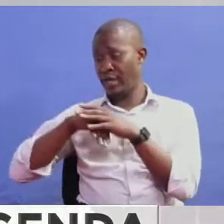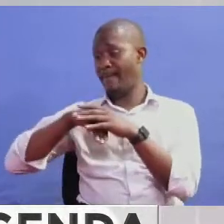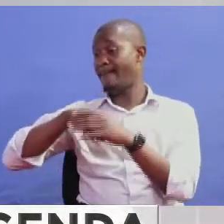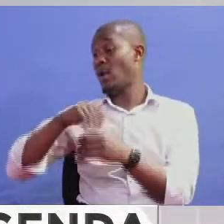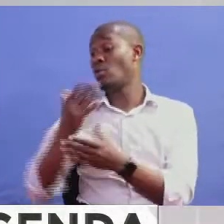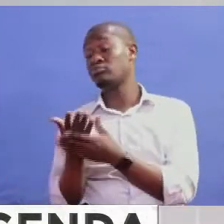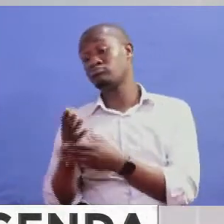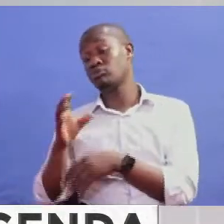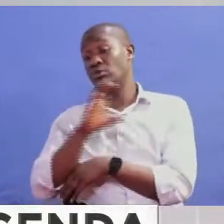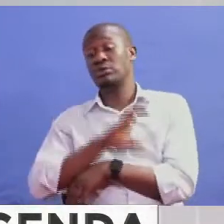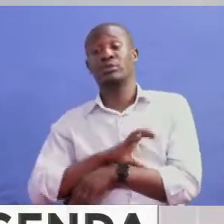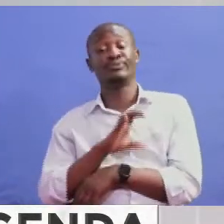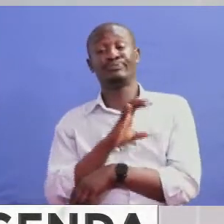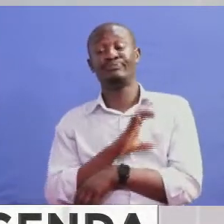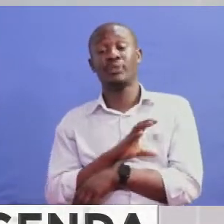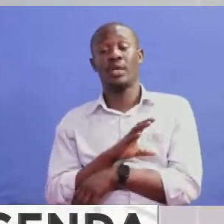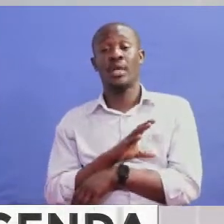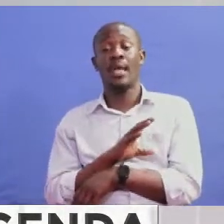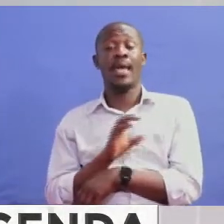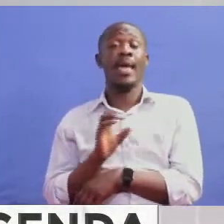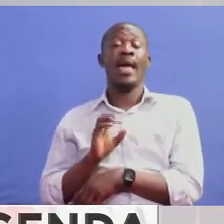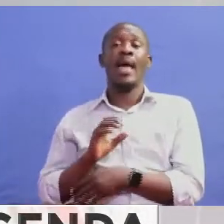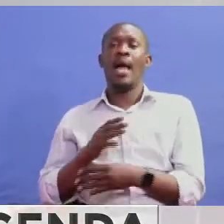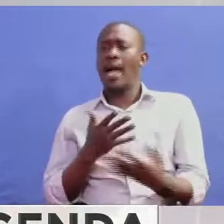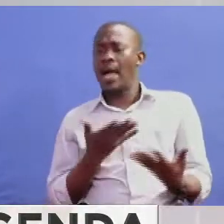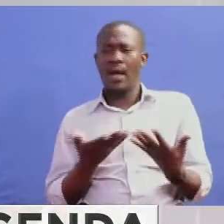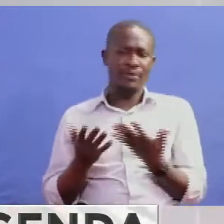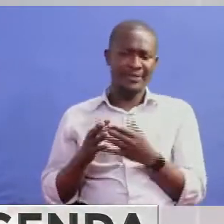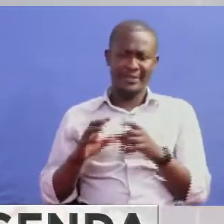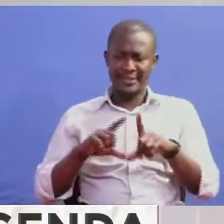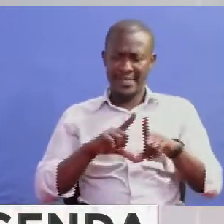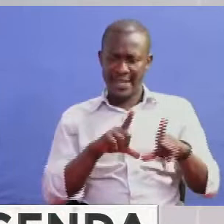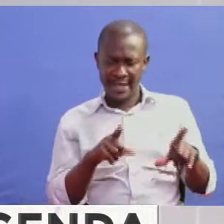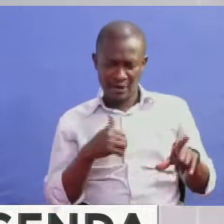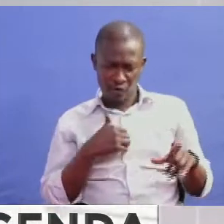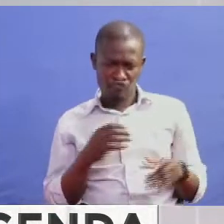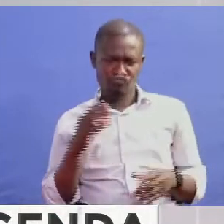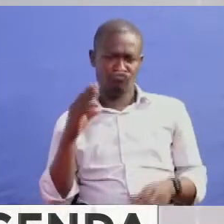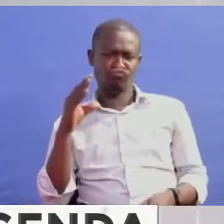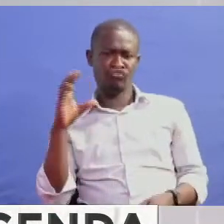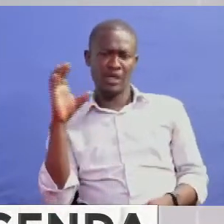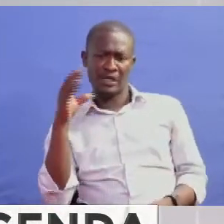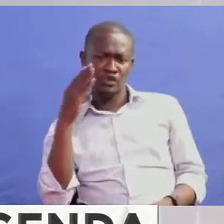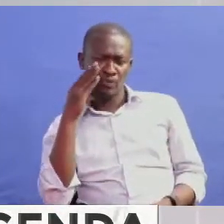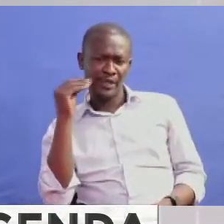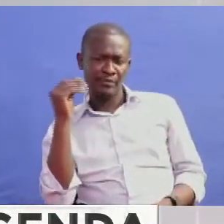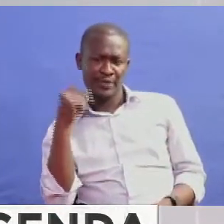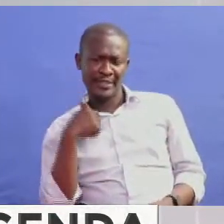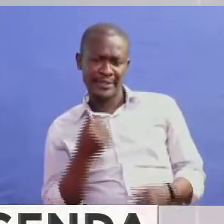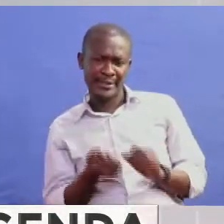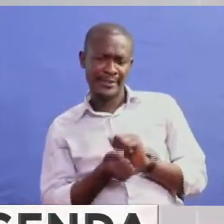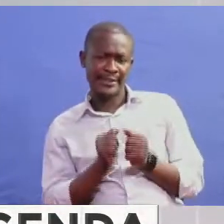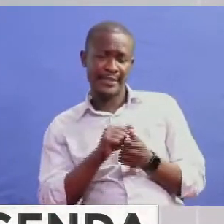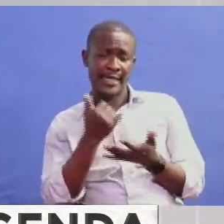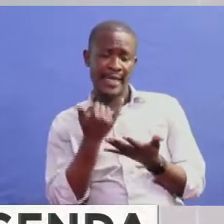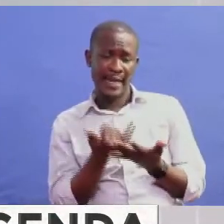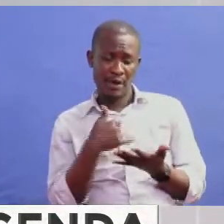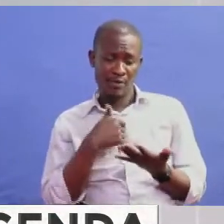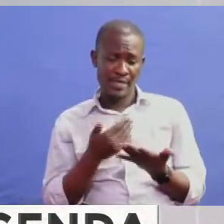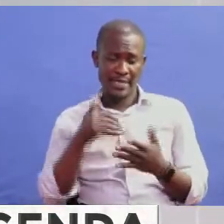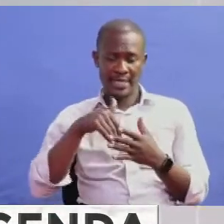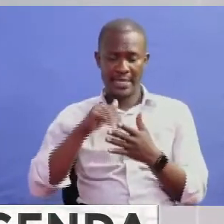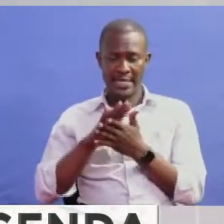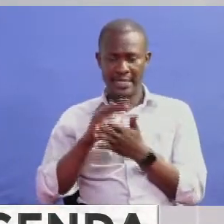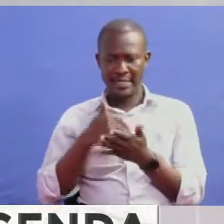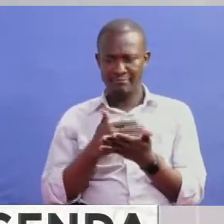our borders. Now, how has the landscape maybe of customer experience changed, especially now in the context